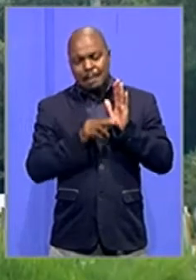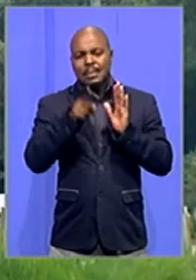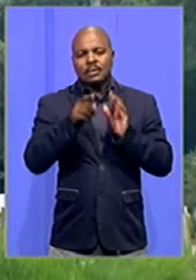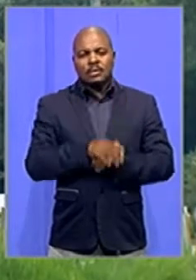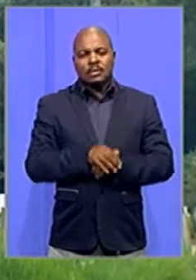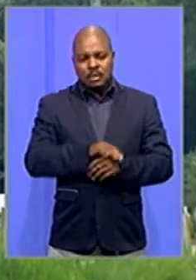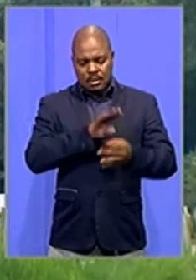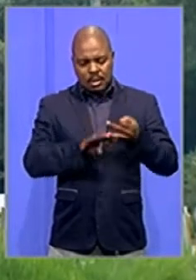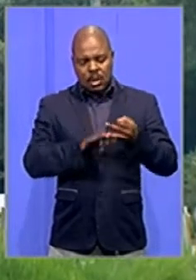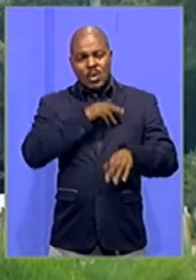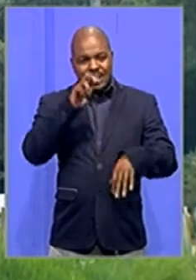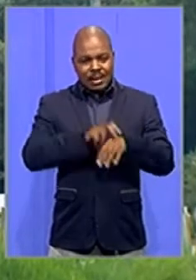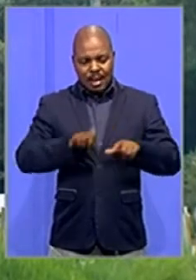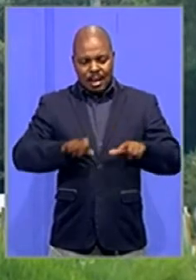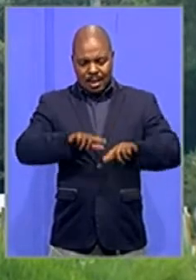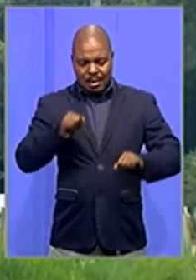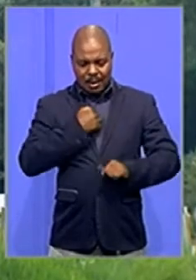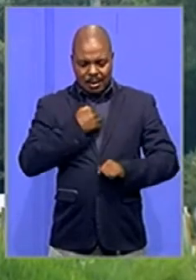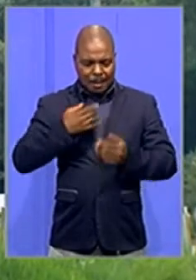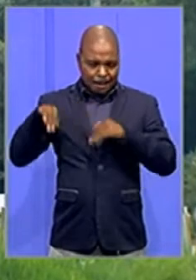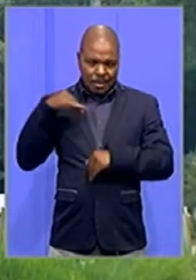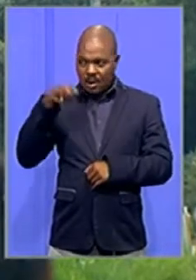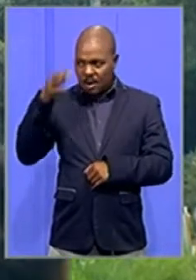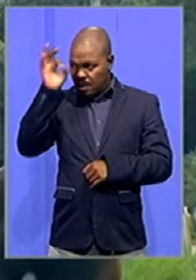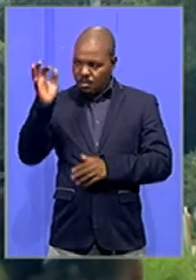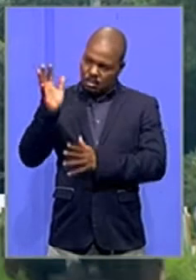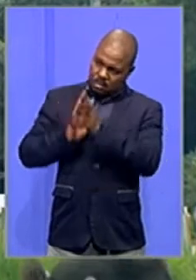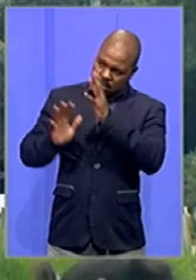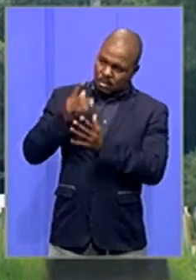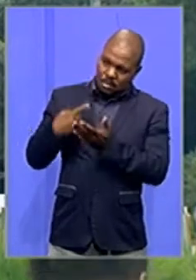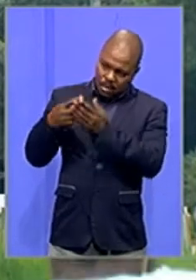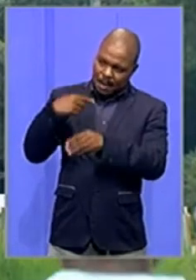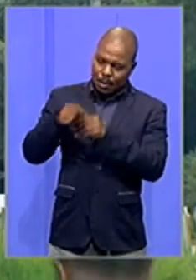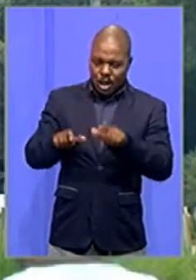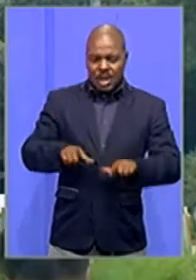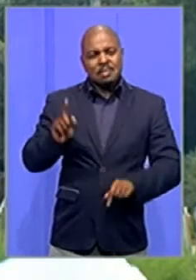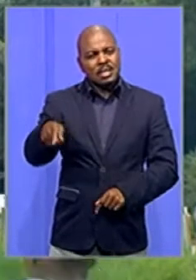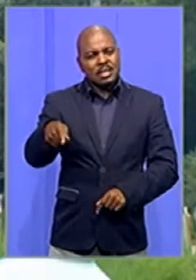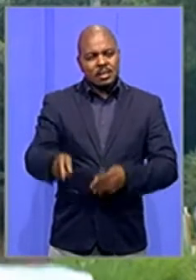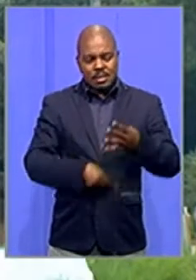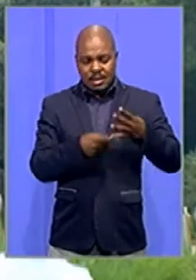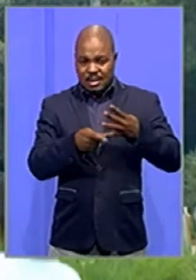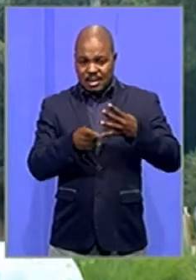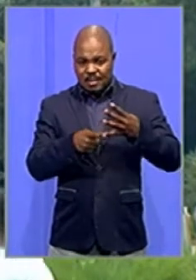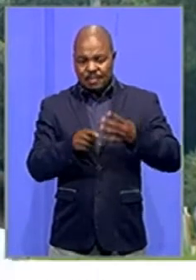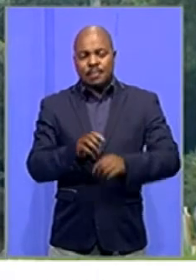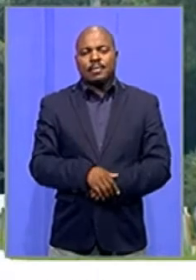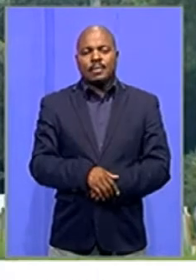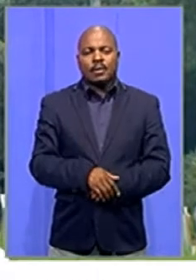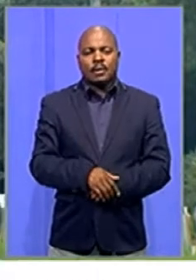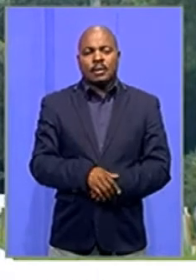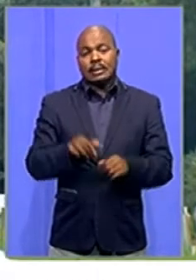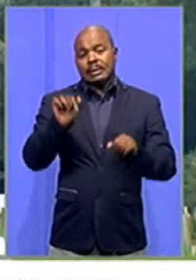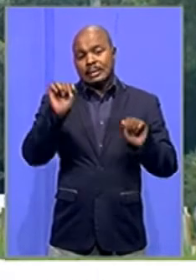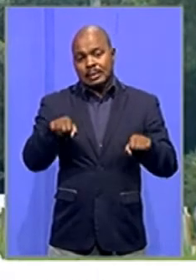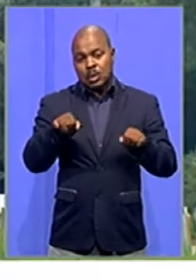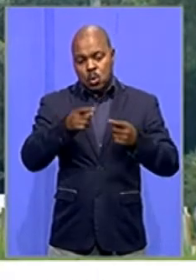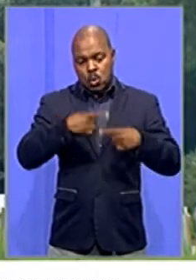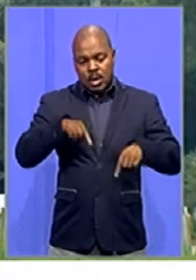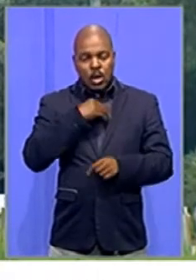our land back, or we want government to talk to us regarding the issue of land. And the fourth one is, although we call